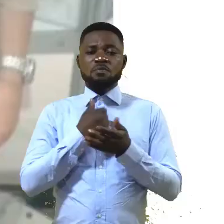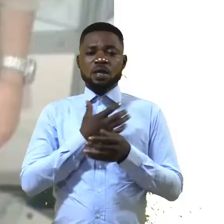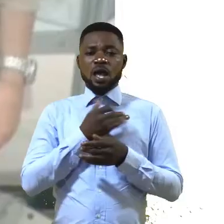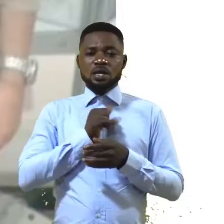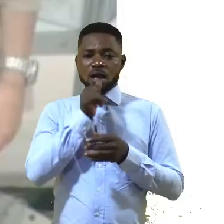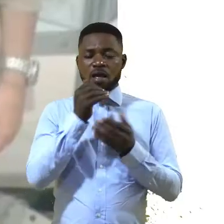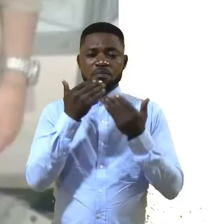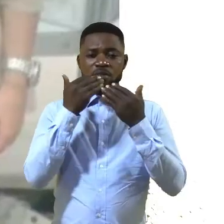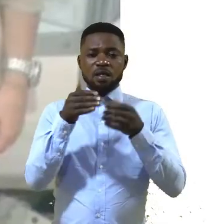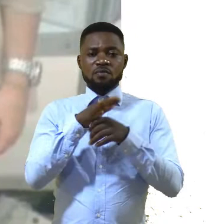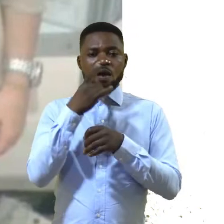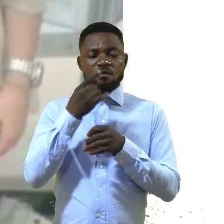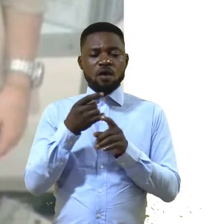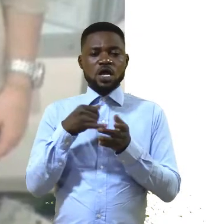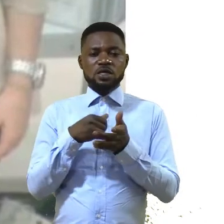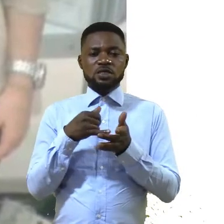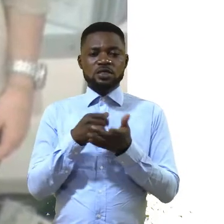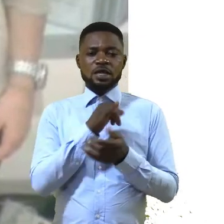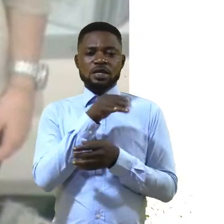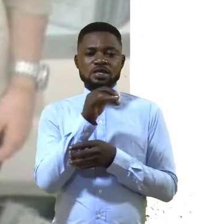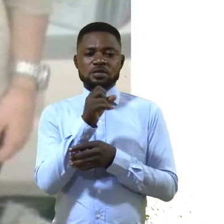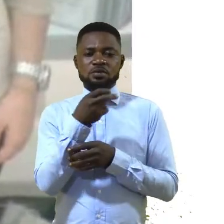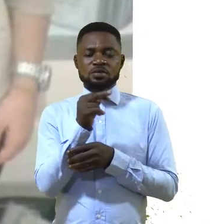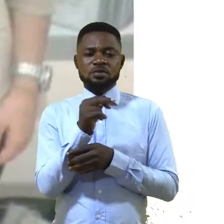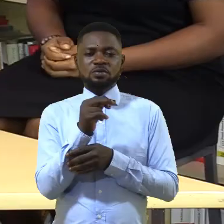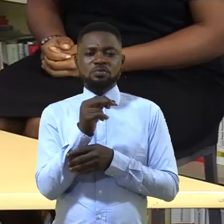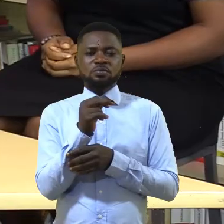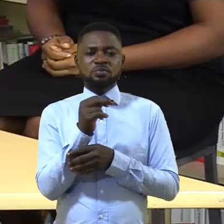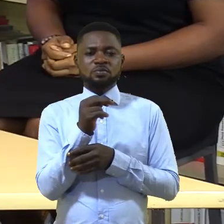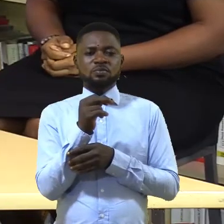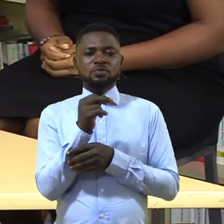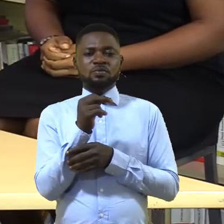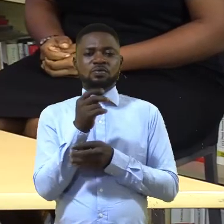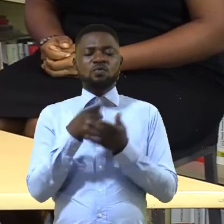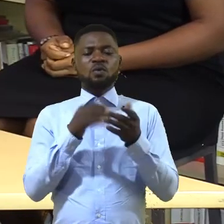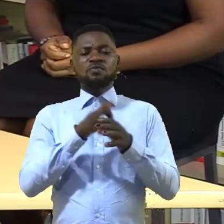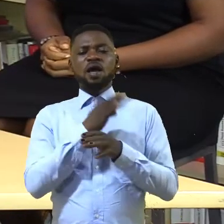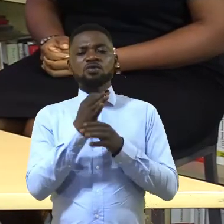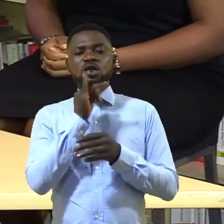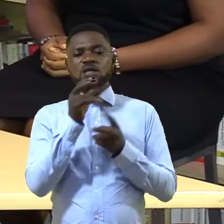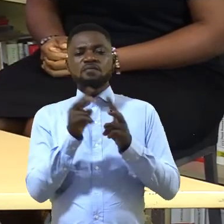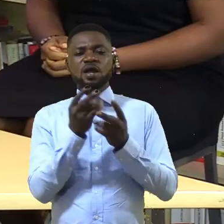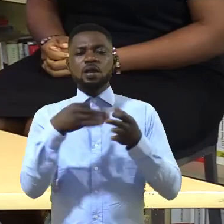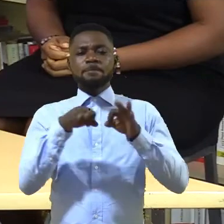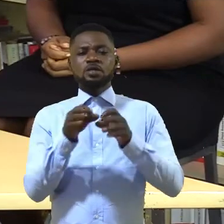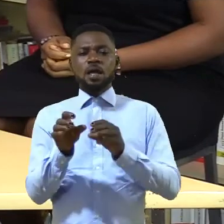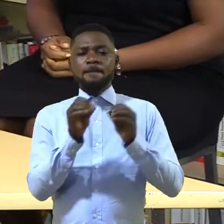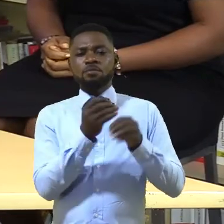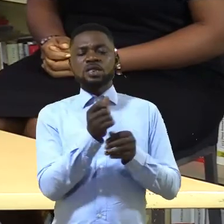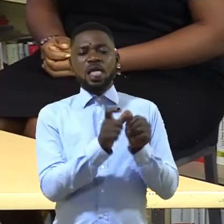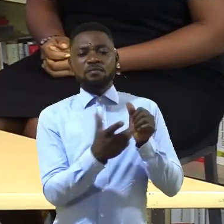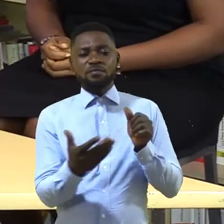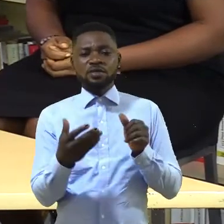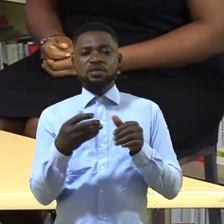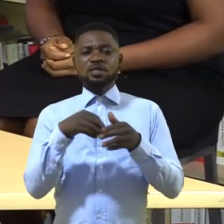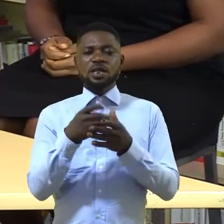for it. So Johnson, let's hear your own experience. Yeah, All God right, factor is very important. We need to put everything we want to do